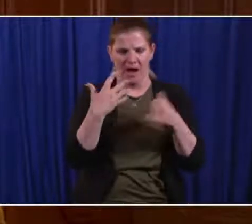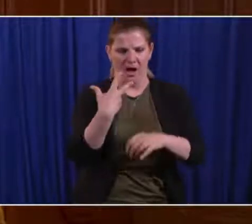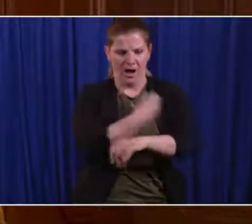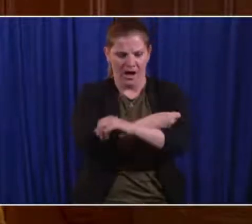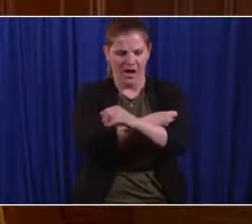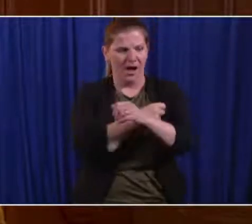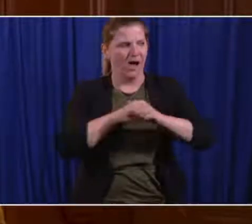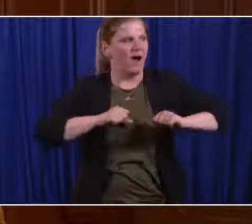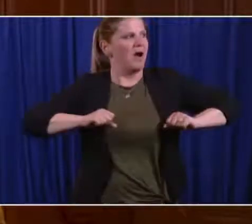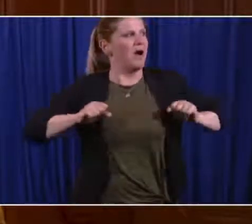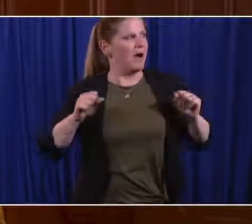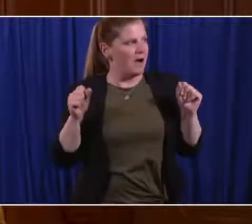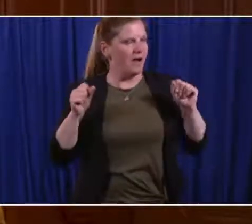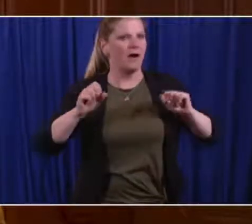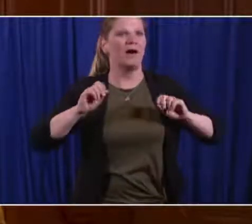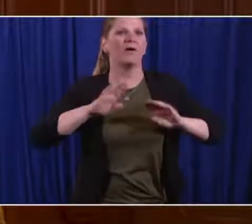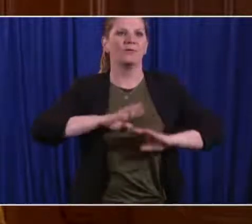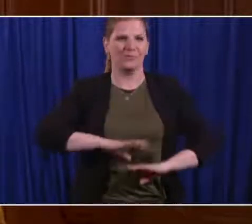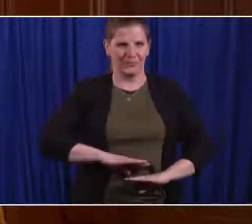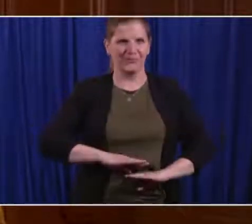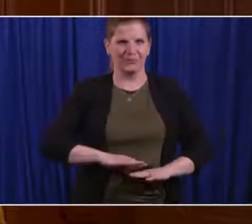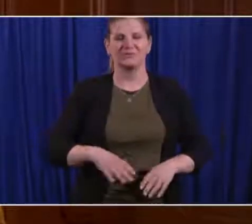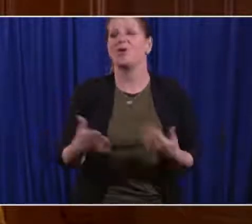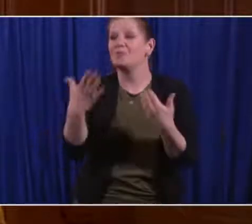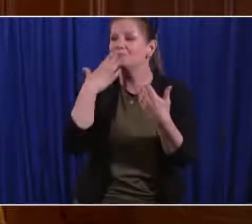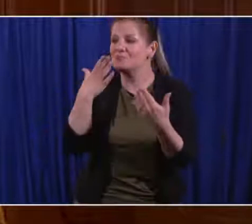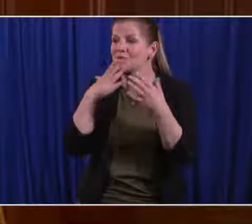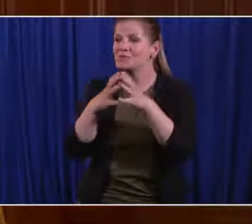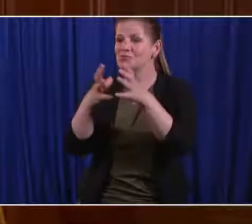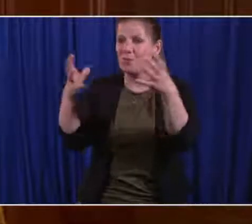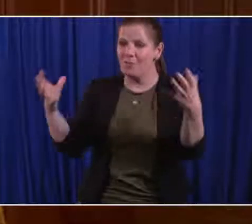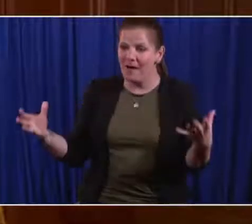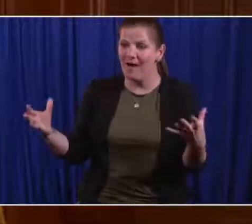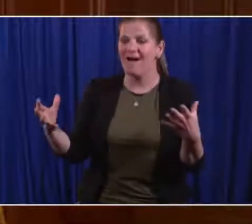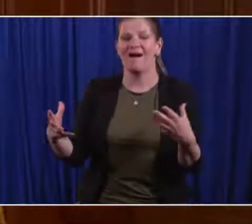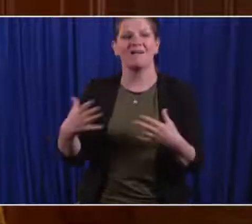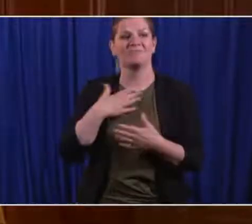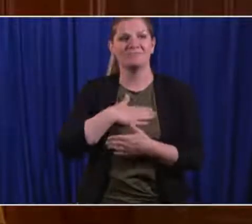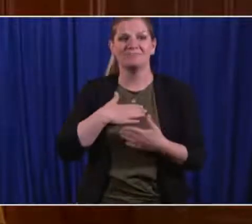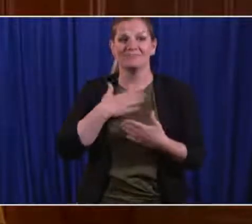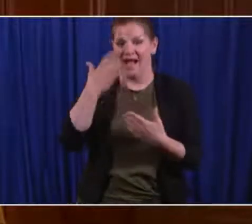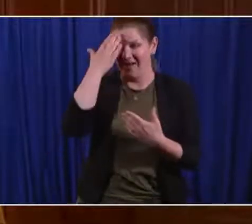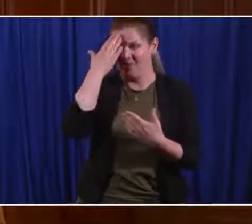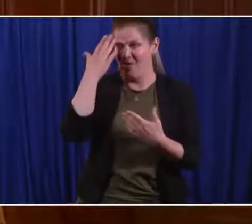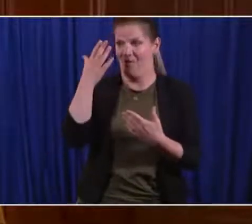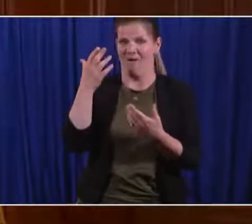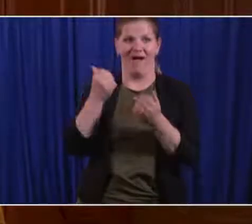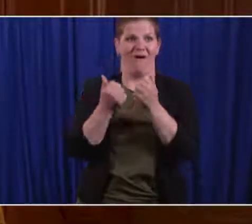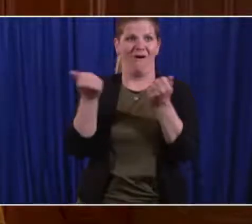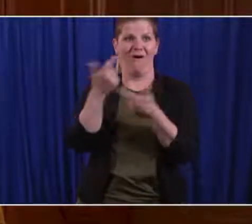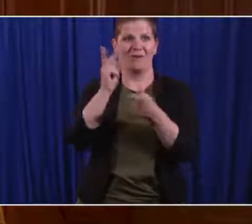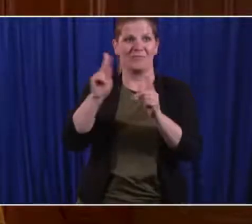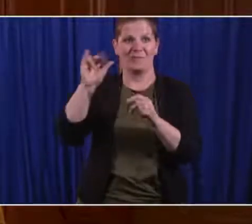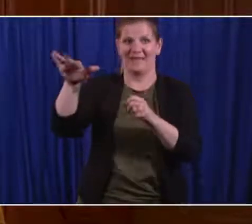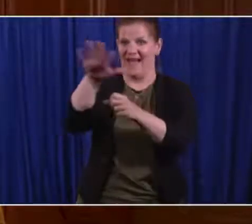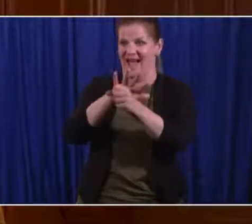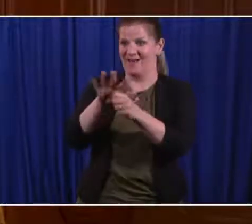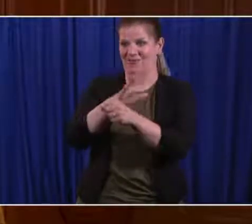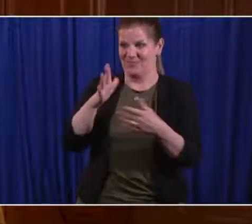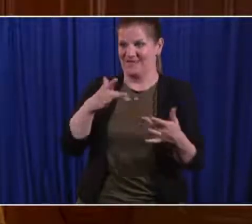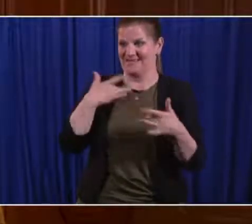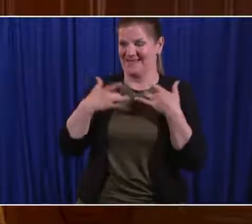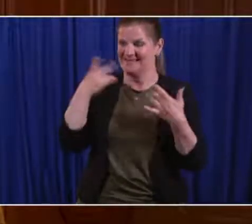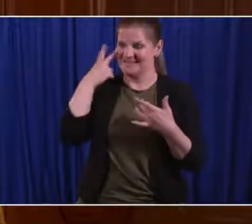happens. So, well, Mayor, thank you very, very much. We appreciate it. I know everybody in the Mahoning Valley will be glad to see you on the news